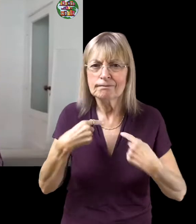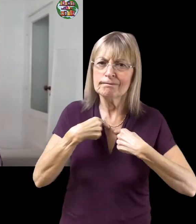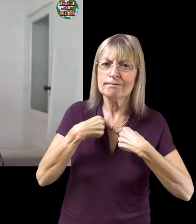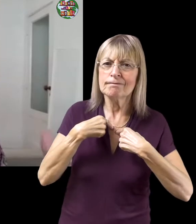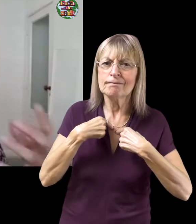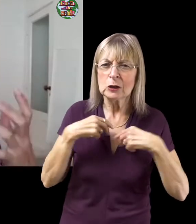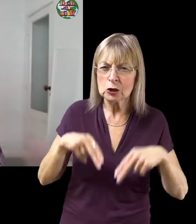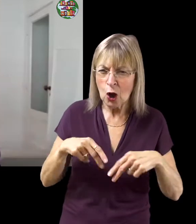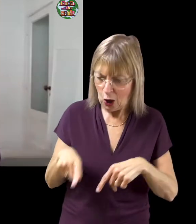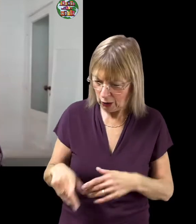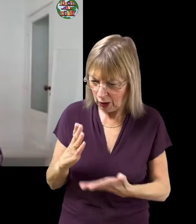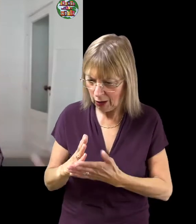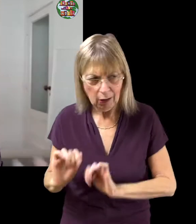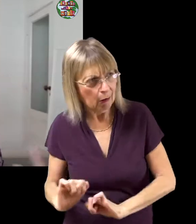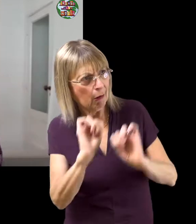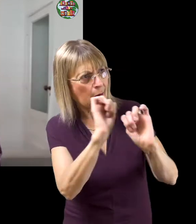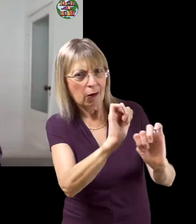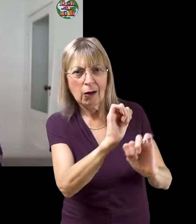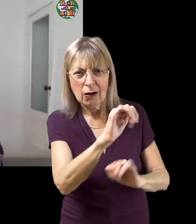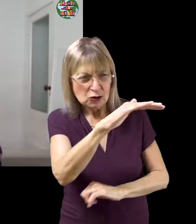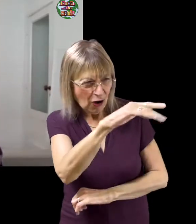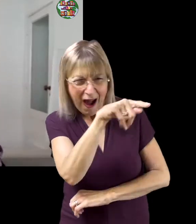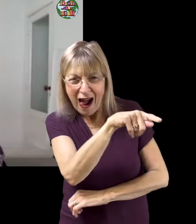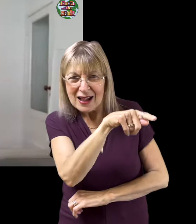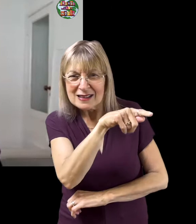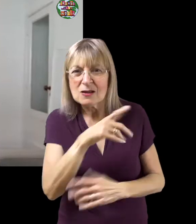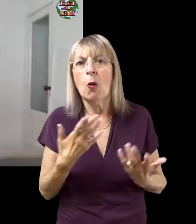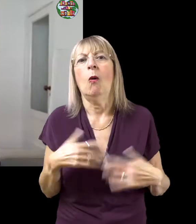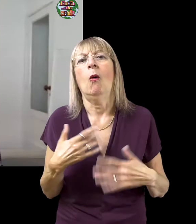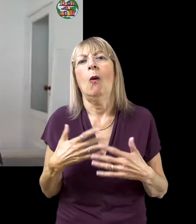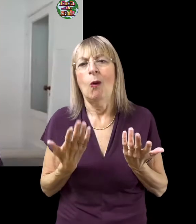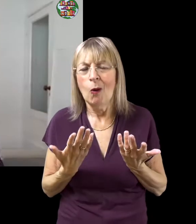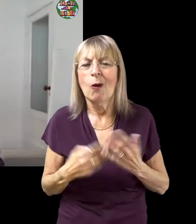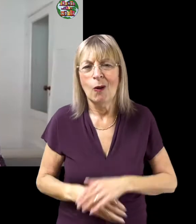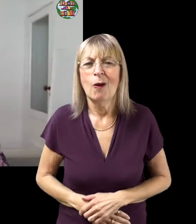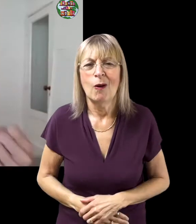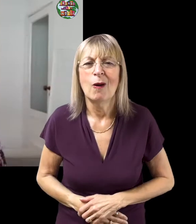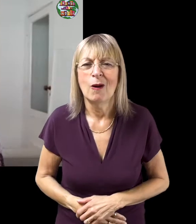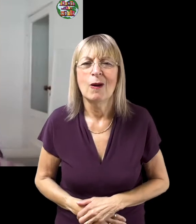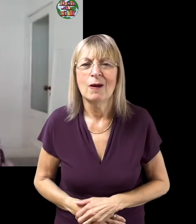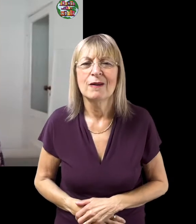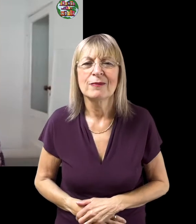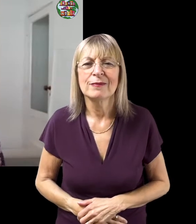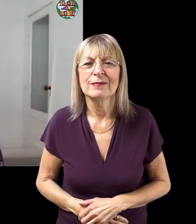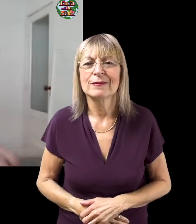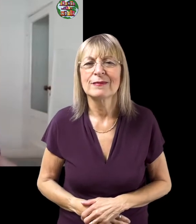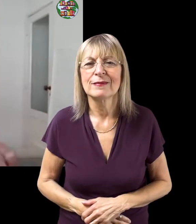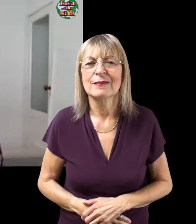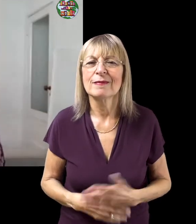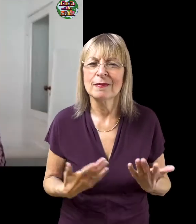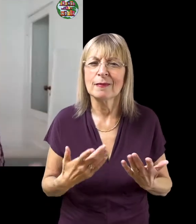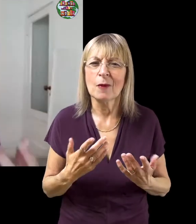special. A dog, and a dog is really an amazing animal to me. A dog belonging to just